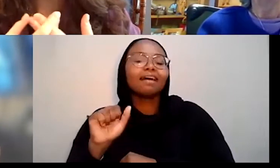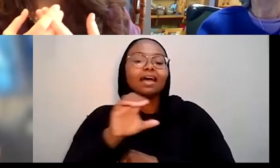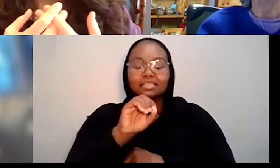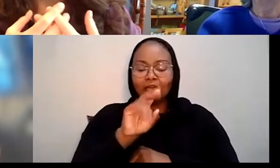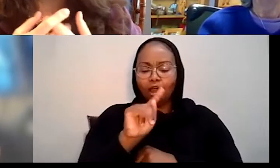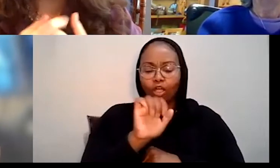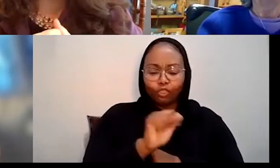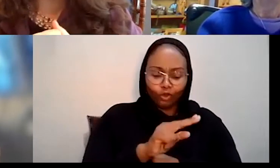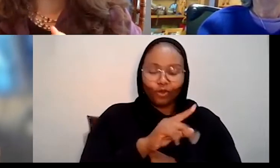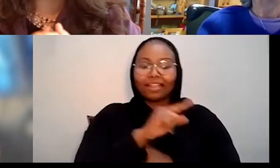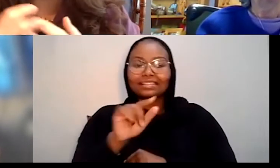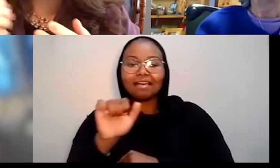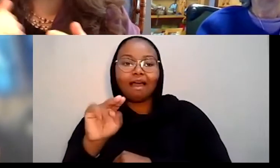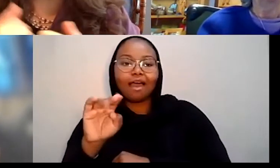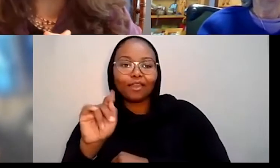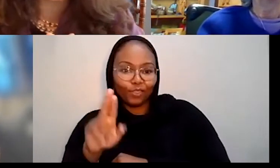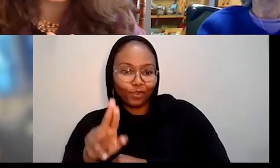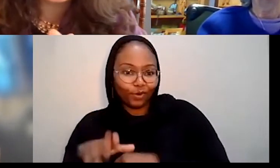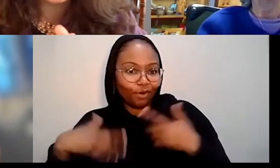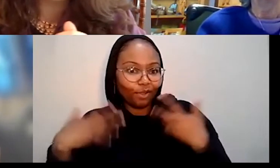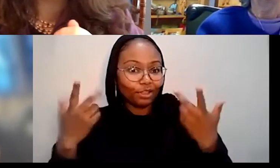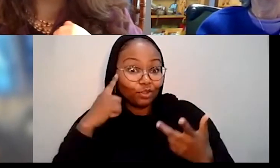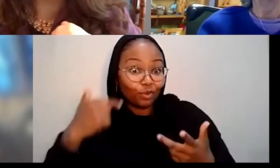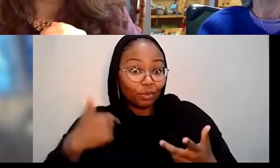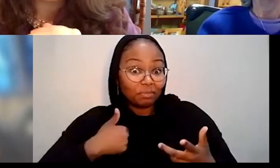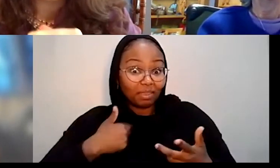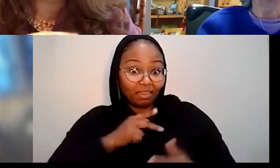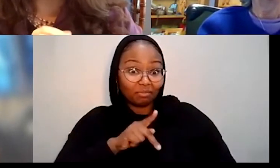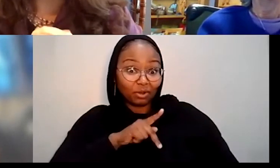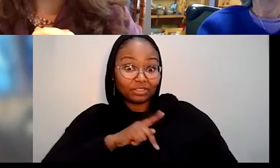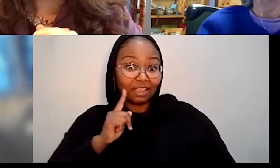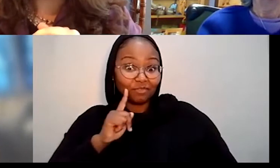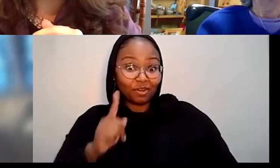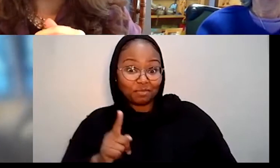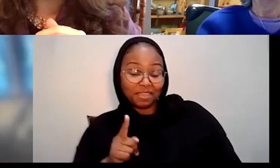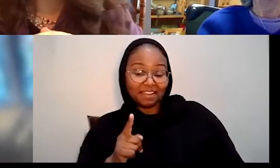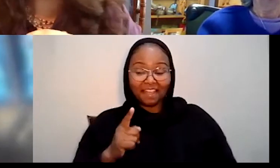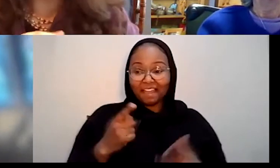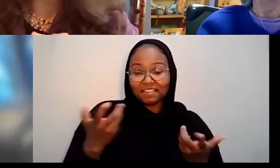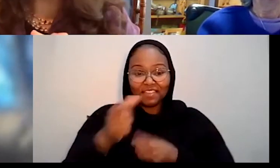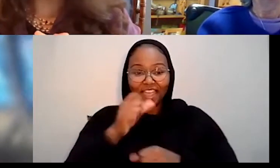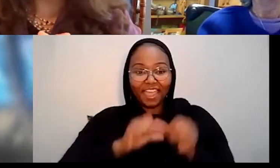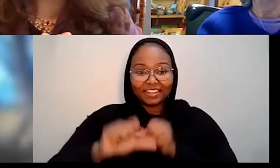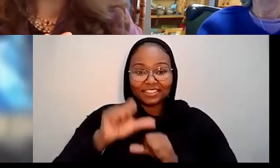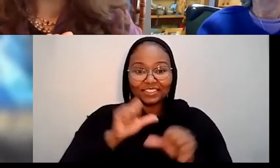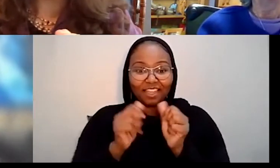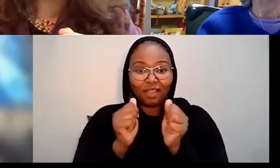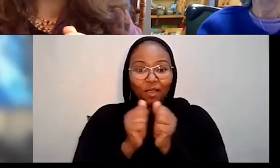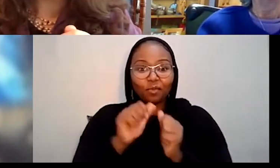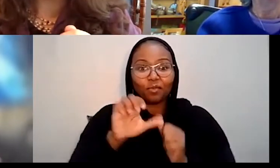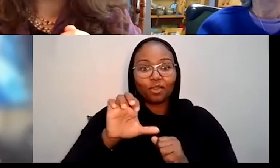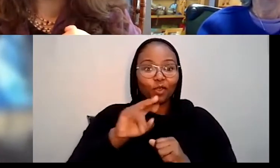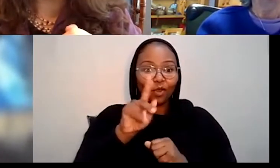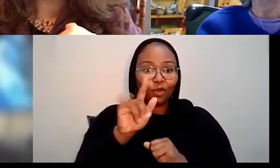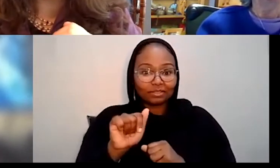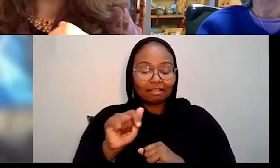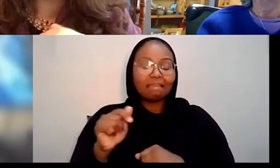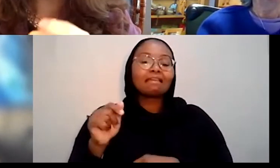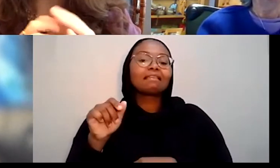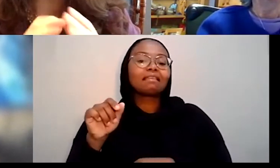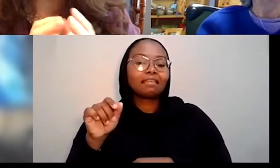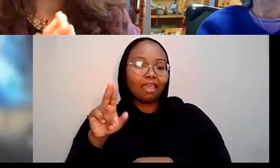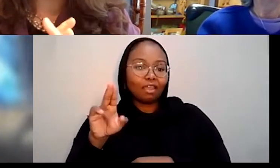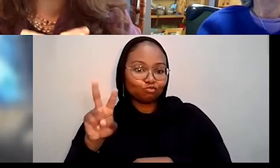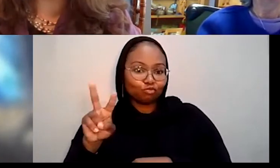personally, for me to be hanging out with Kirsten and Reverend Katie. We had a great time just being together. And